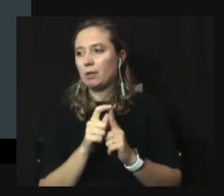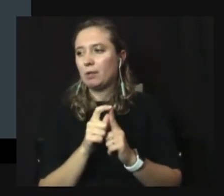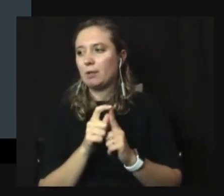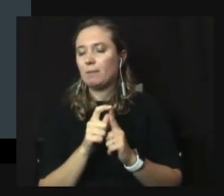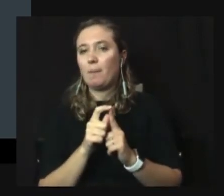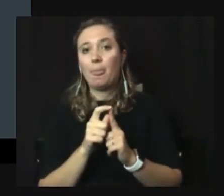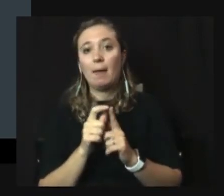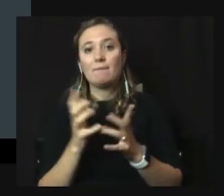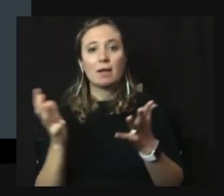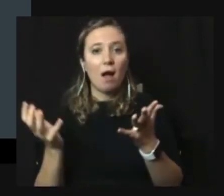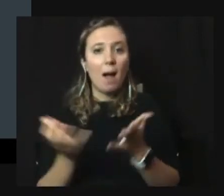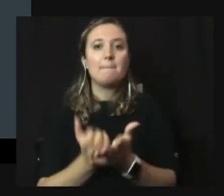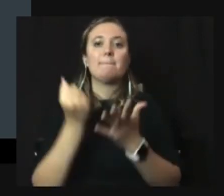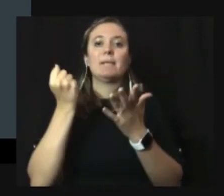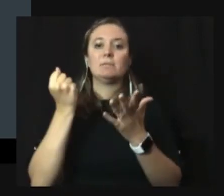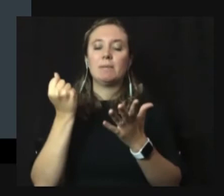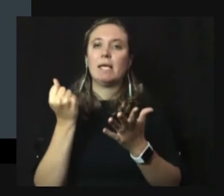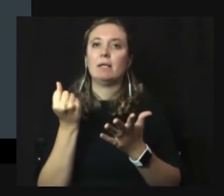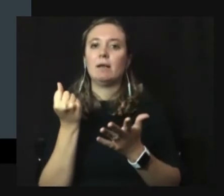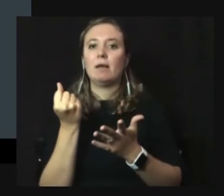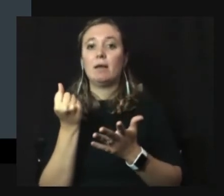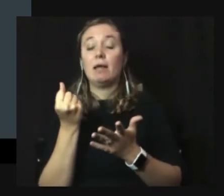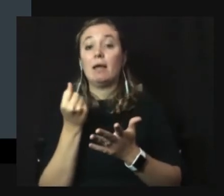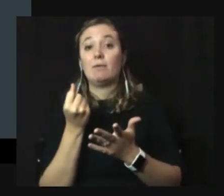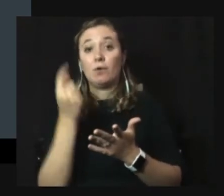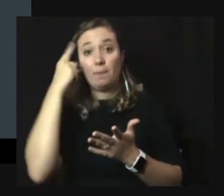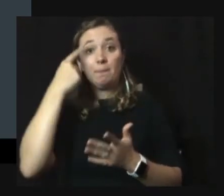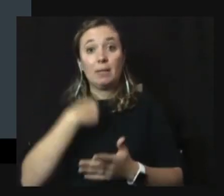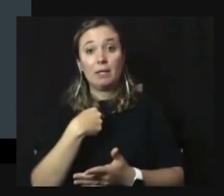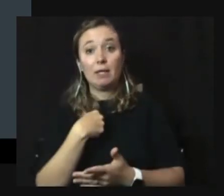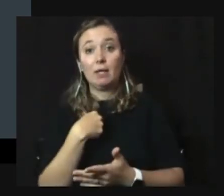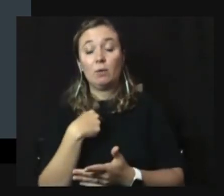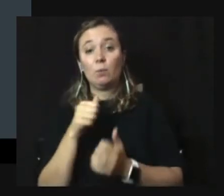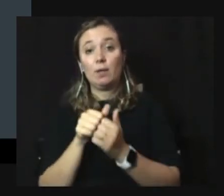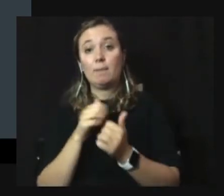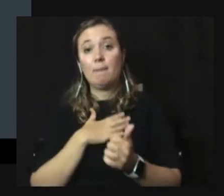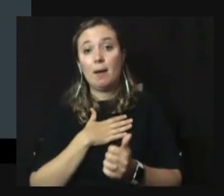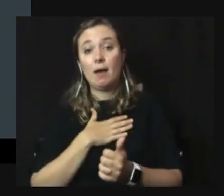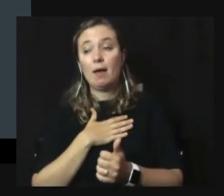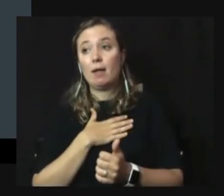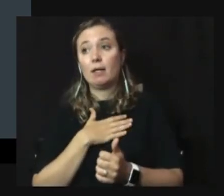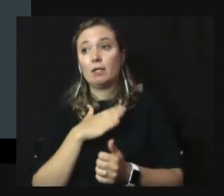Accomplishment. A point of accomplishment has been with our children,